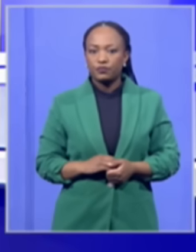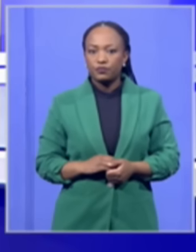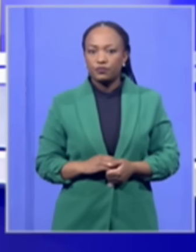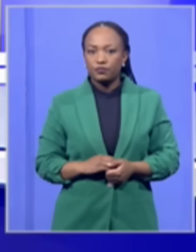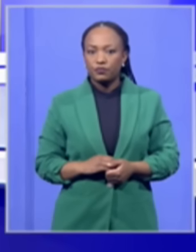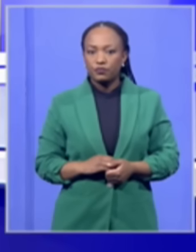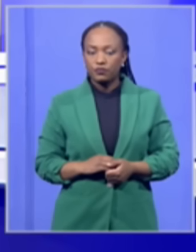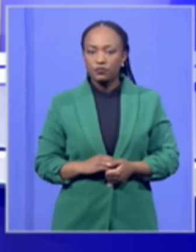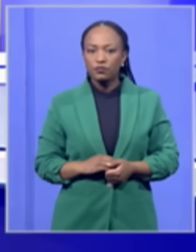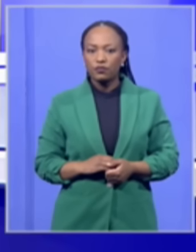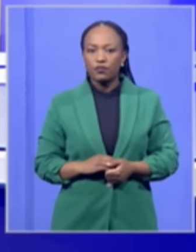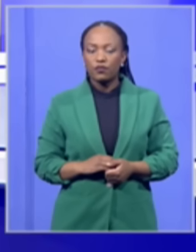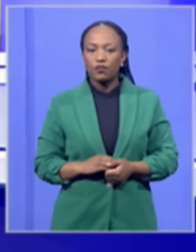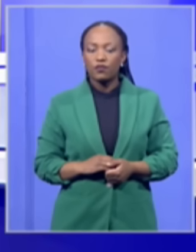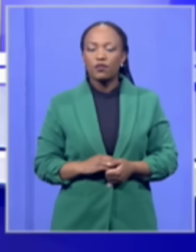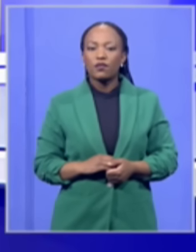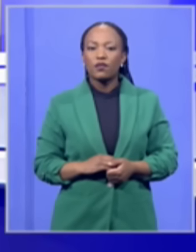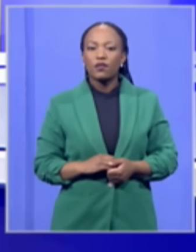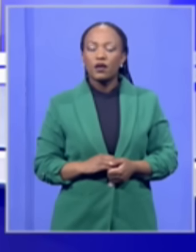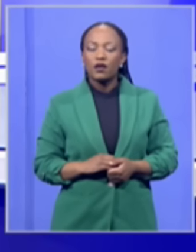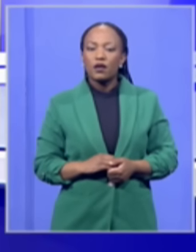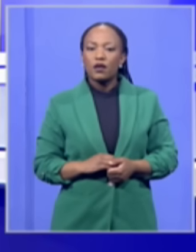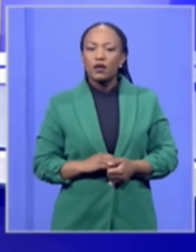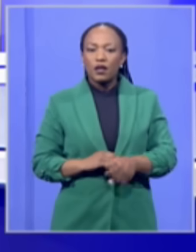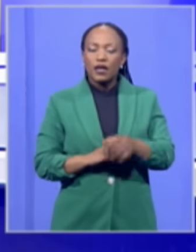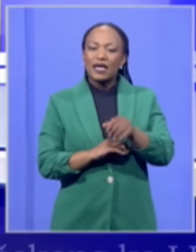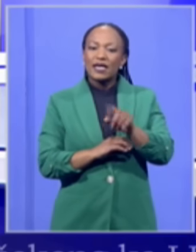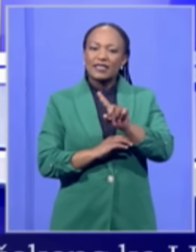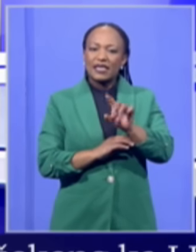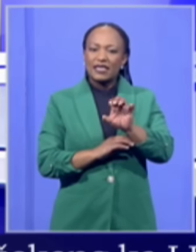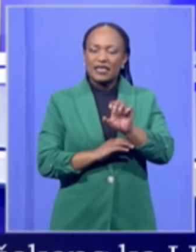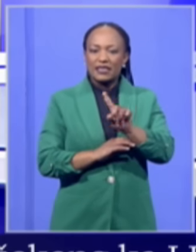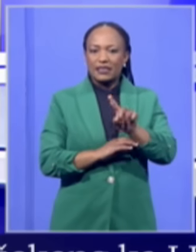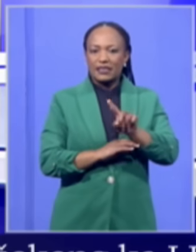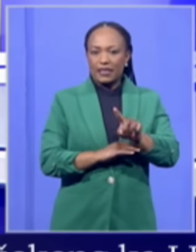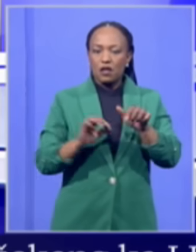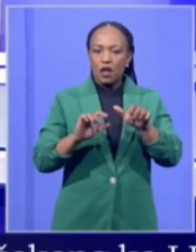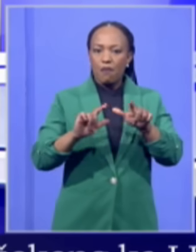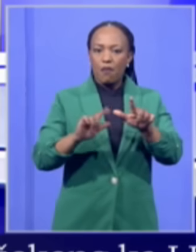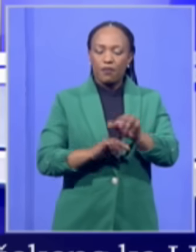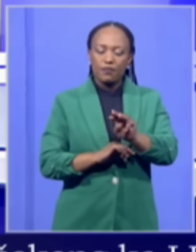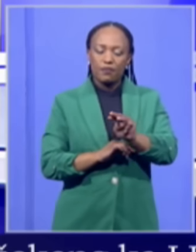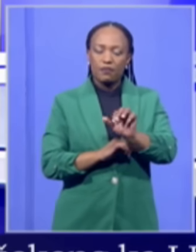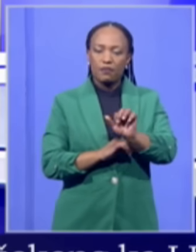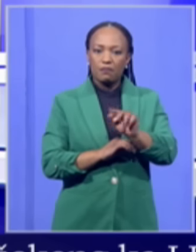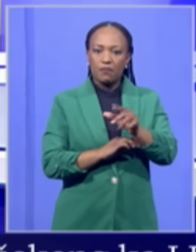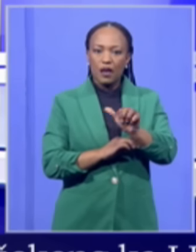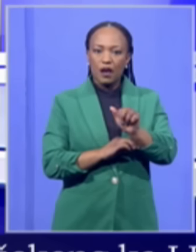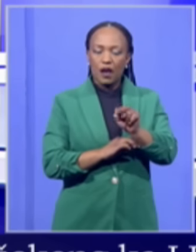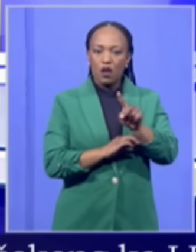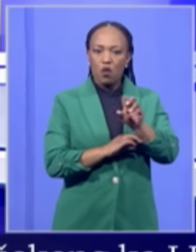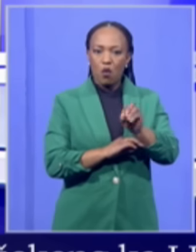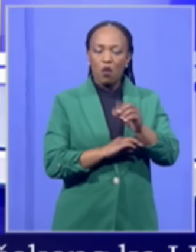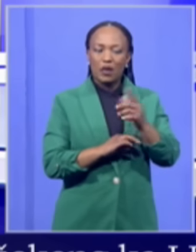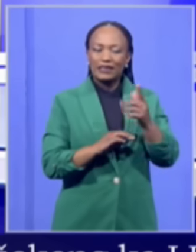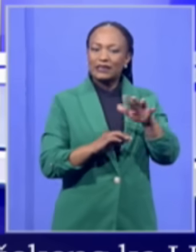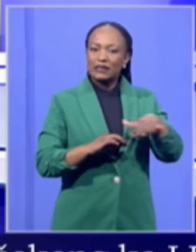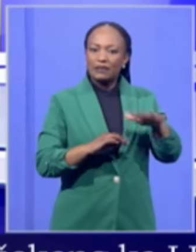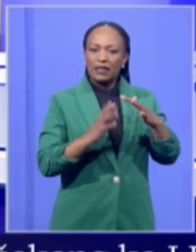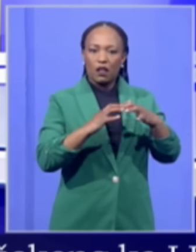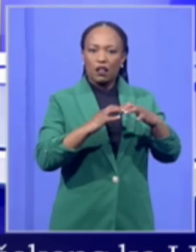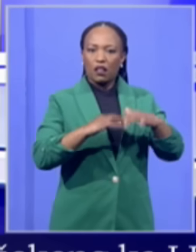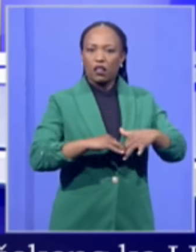Lefelo leo le kgethegilego la ekonomi la Mosina Makhato ka Limpopo le phuhlamile ka lebaka la dihlotlo di etša magato a semolao